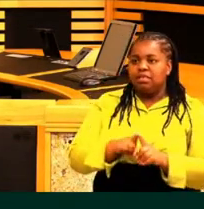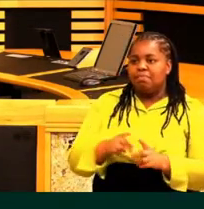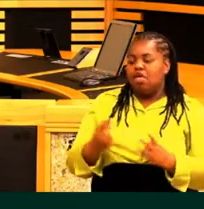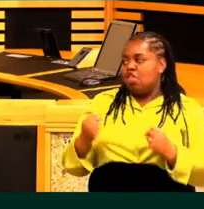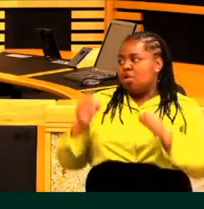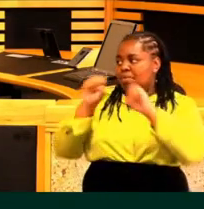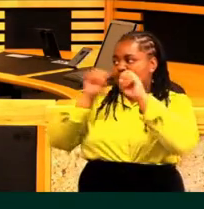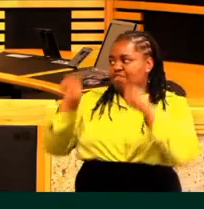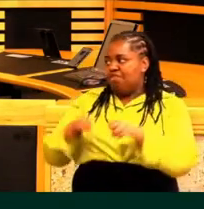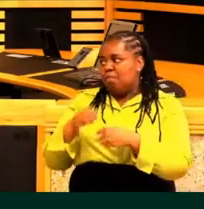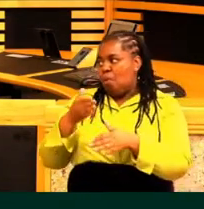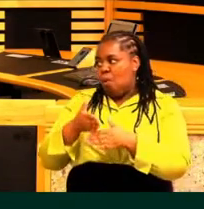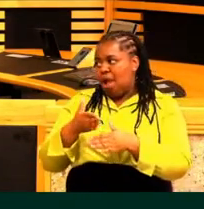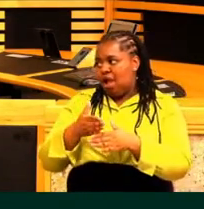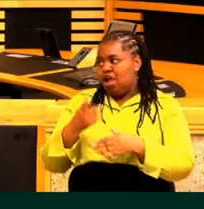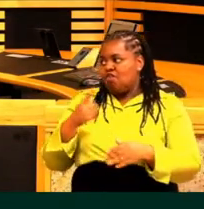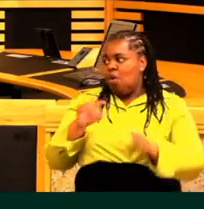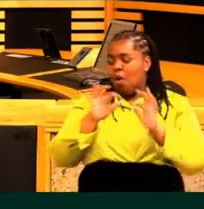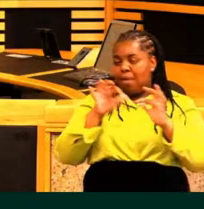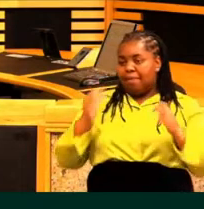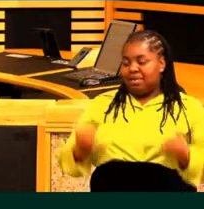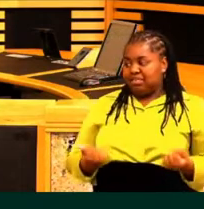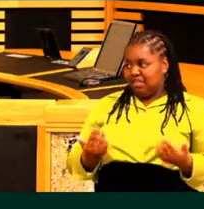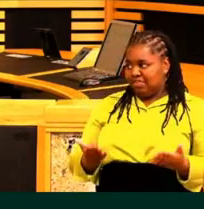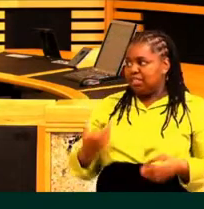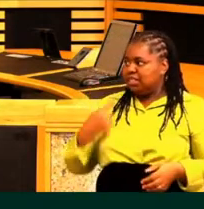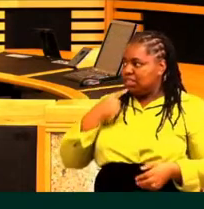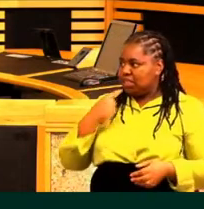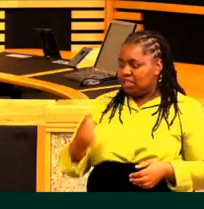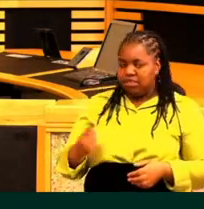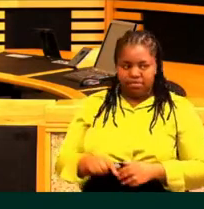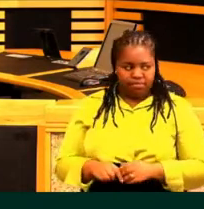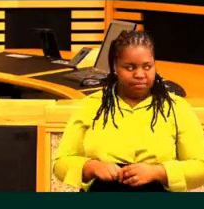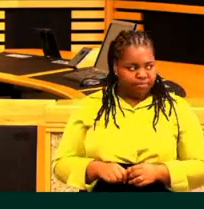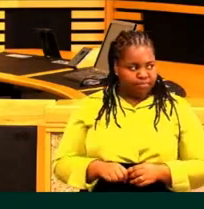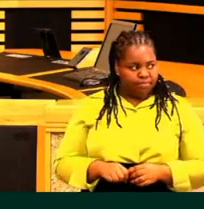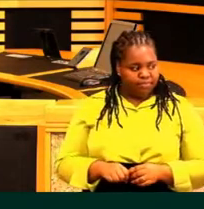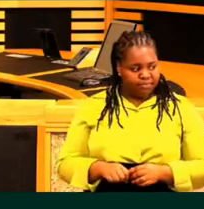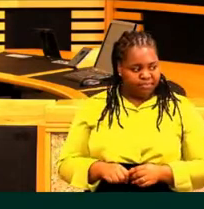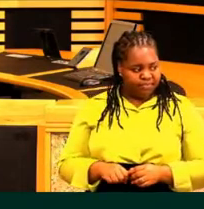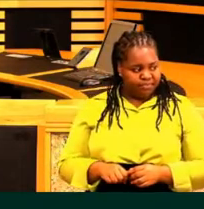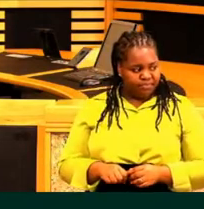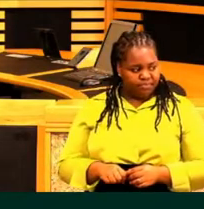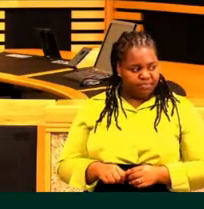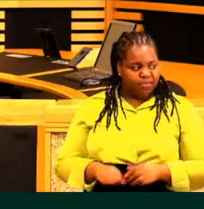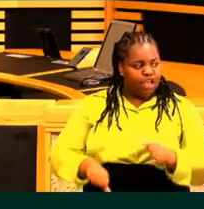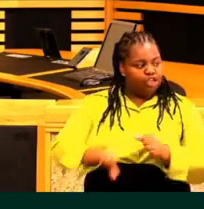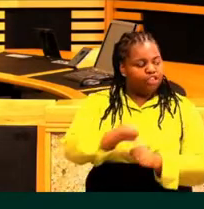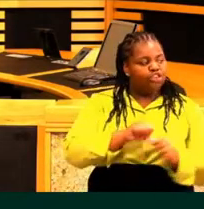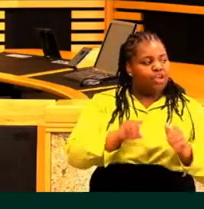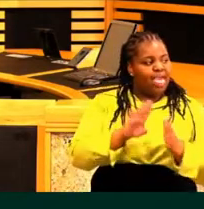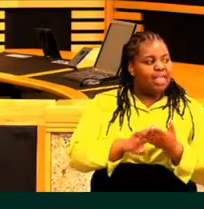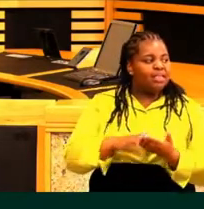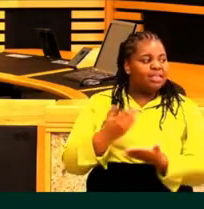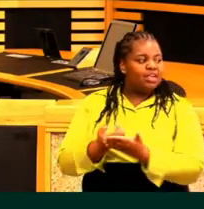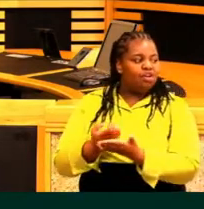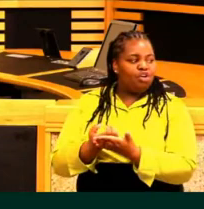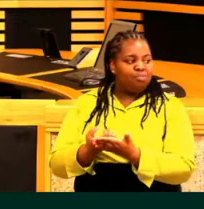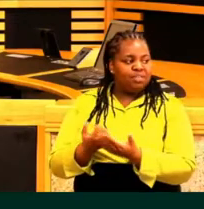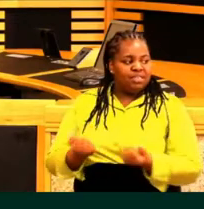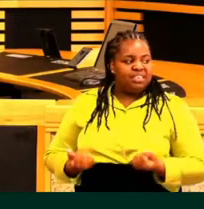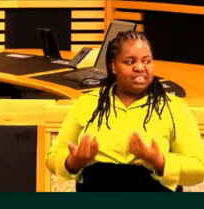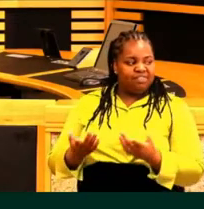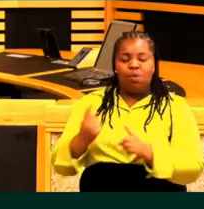framework towards professionalization of the public service it says social and economic challenges that were